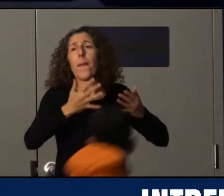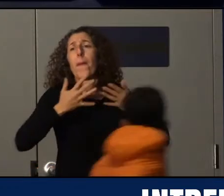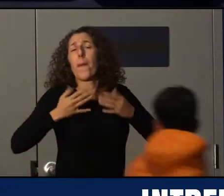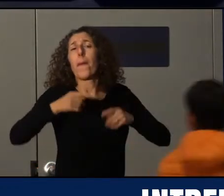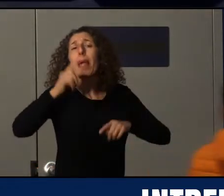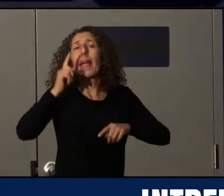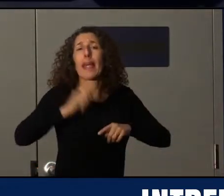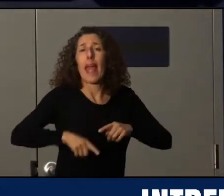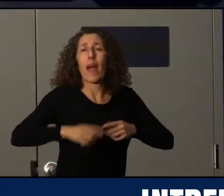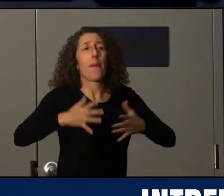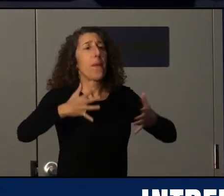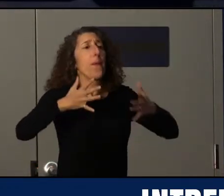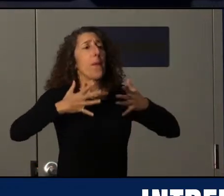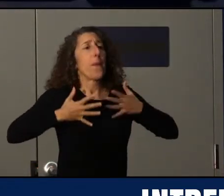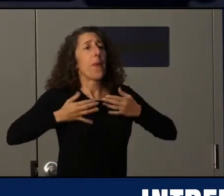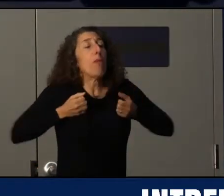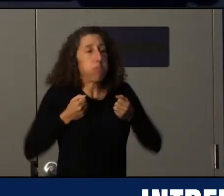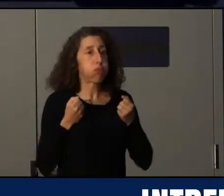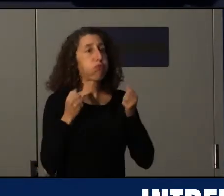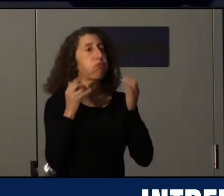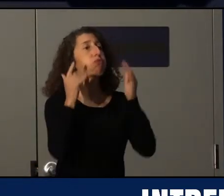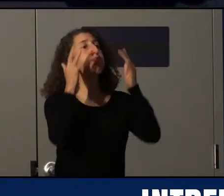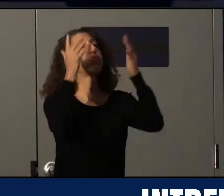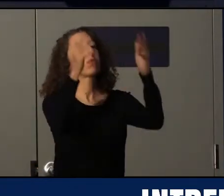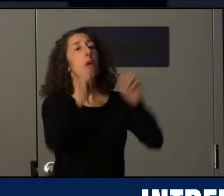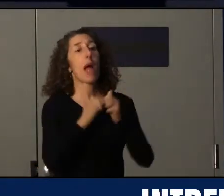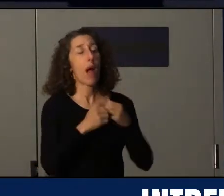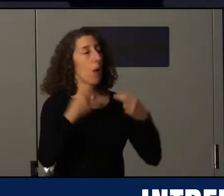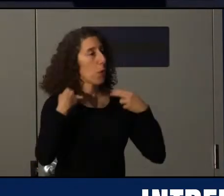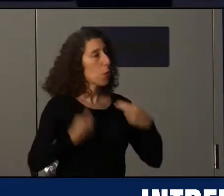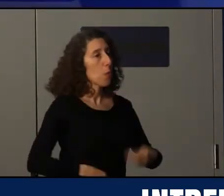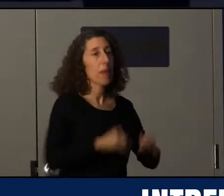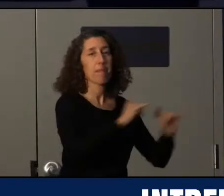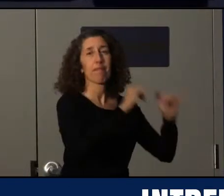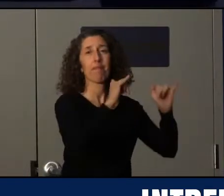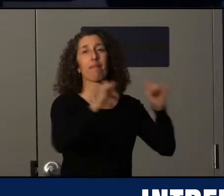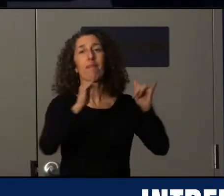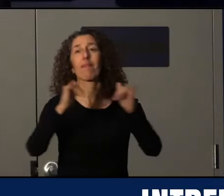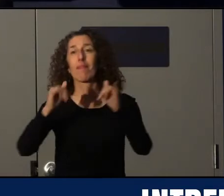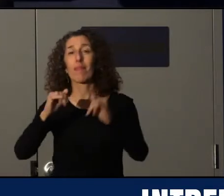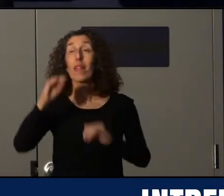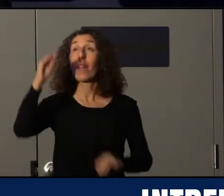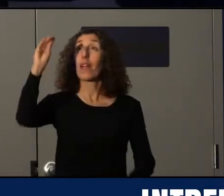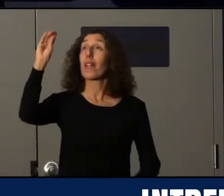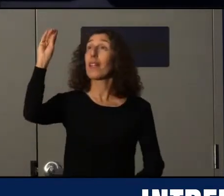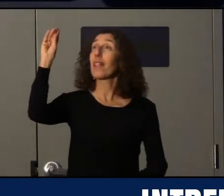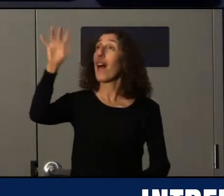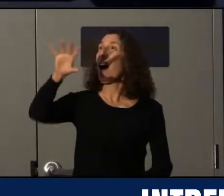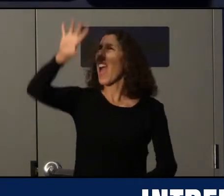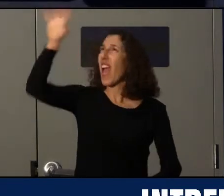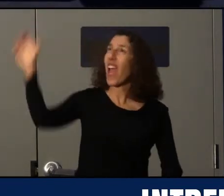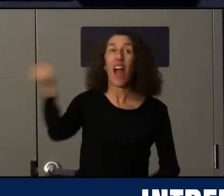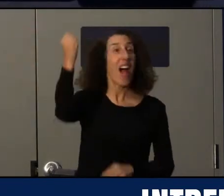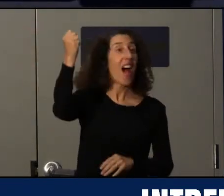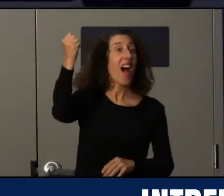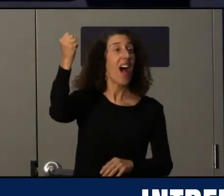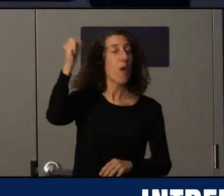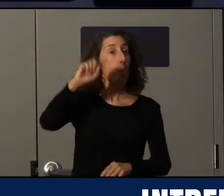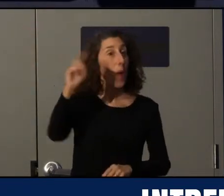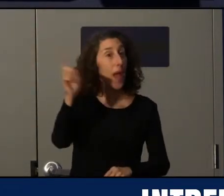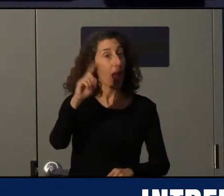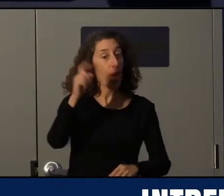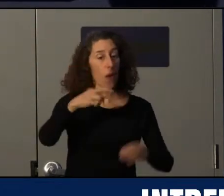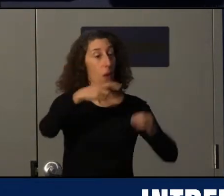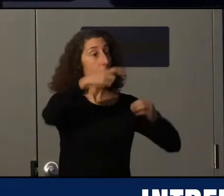our humanity. We have a moment to seize the light, Earth from space,